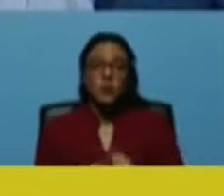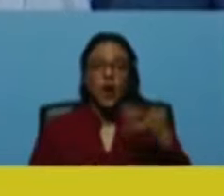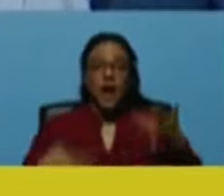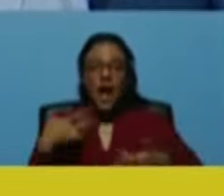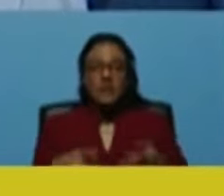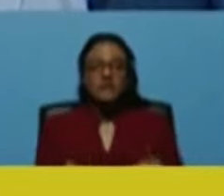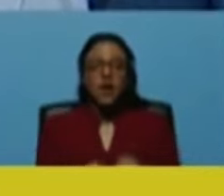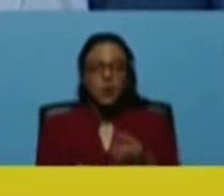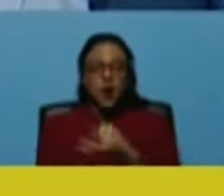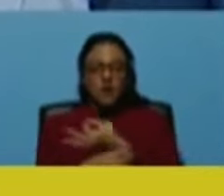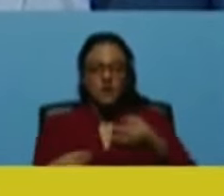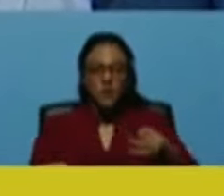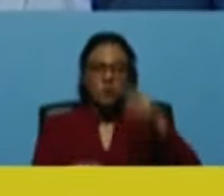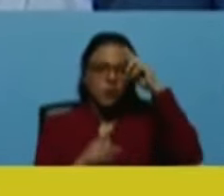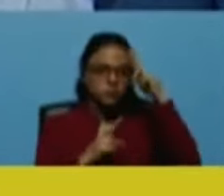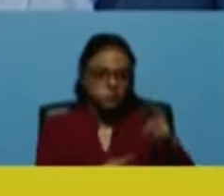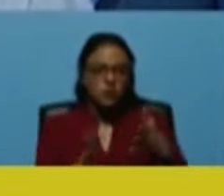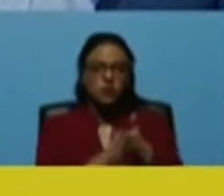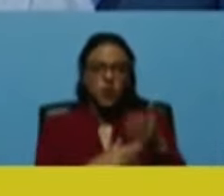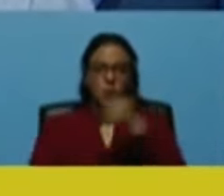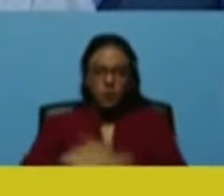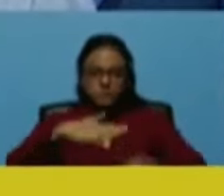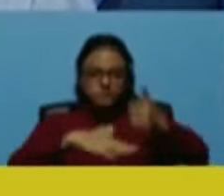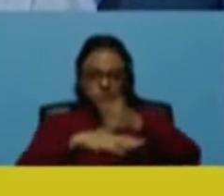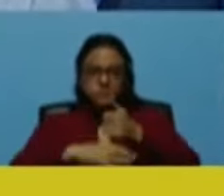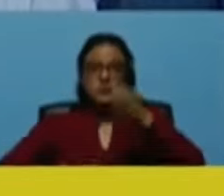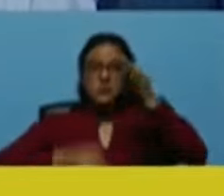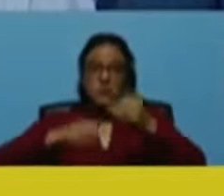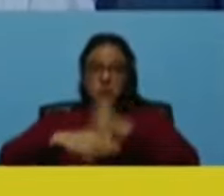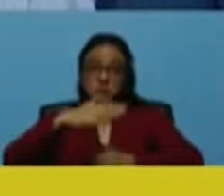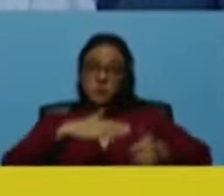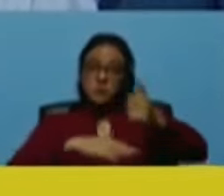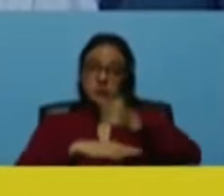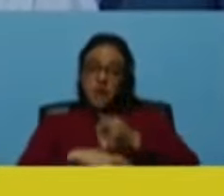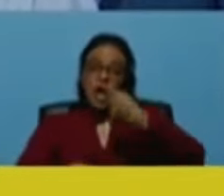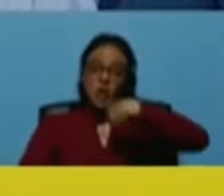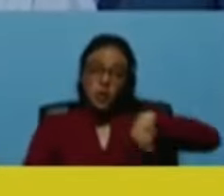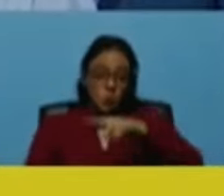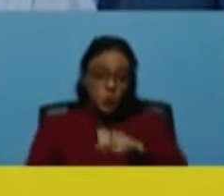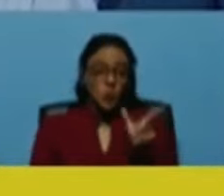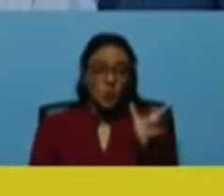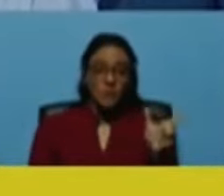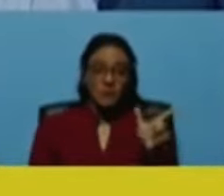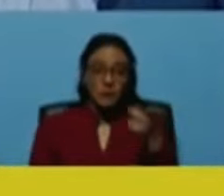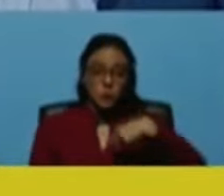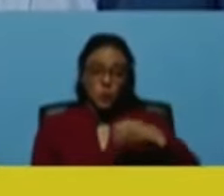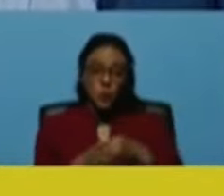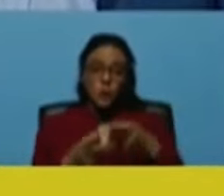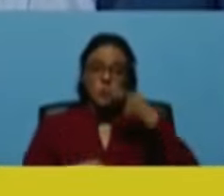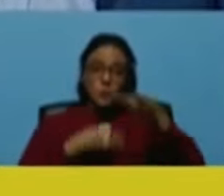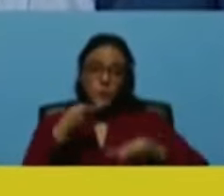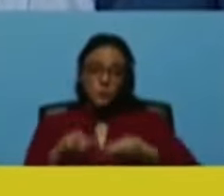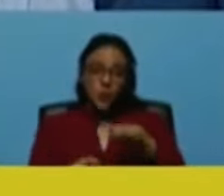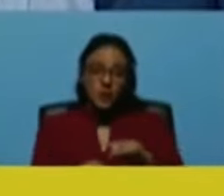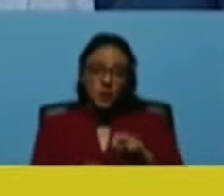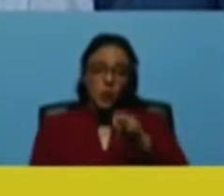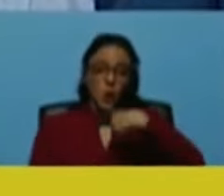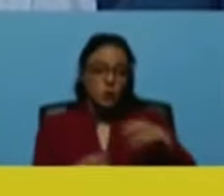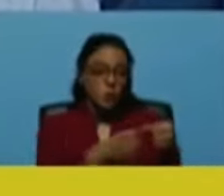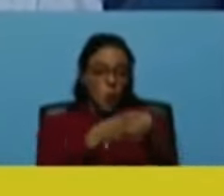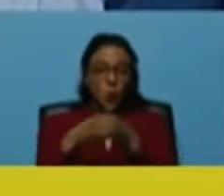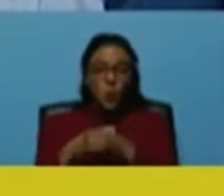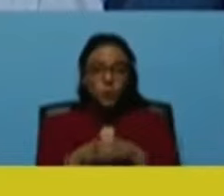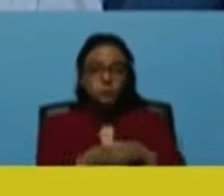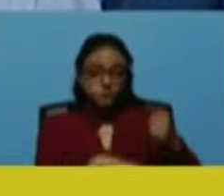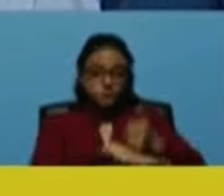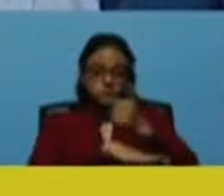is an activity within the formality of the Supreme Court of Justice. The United Socialist